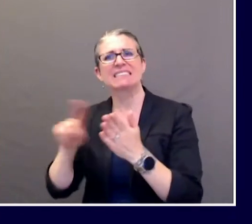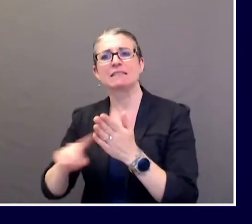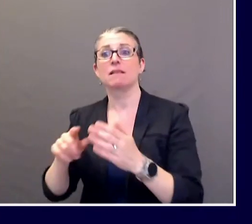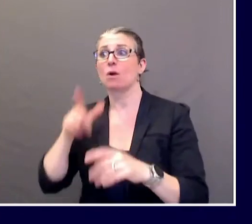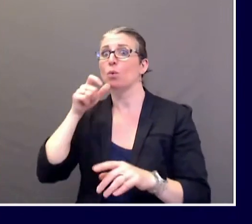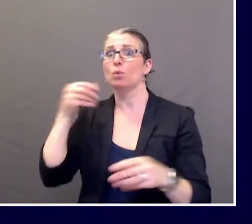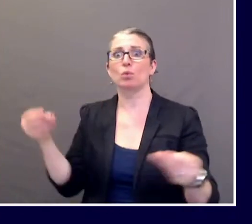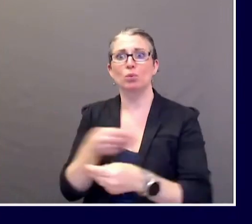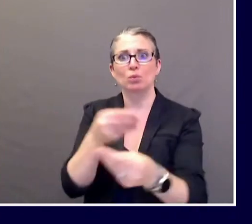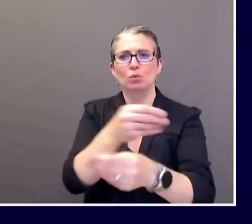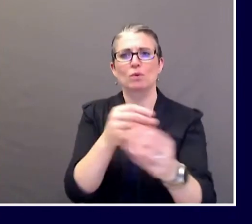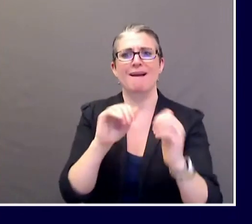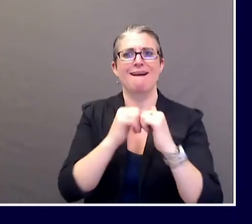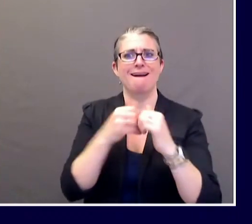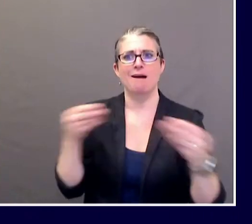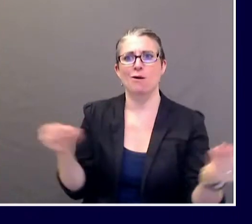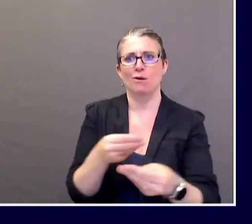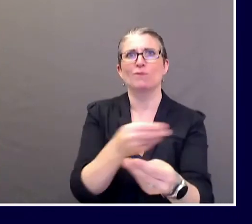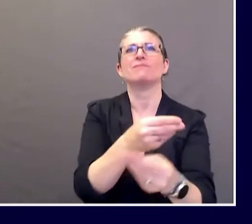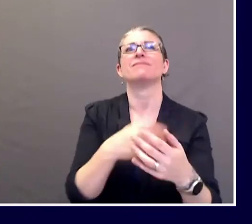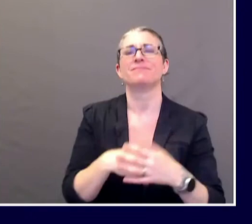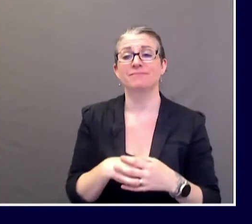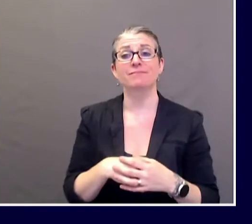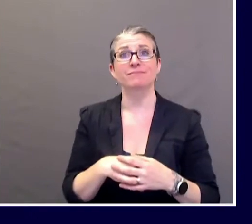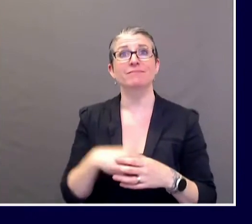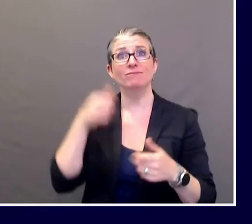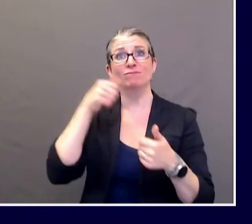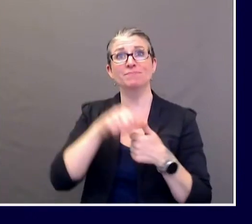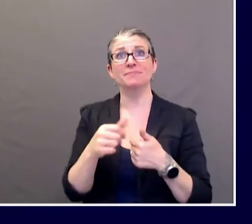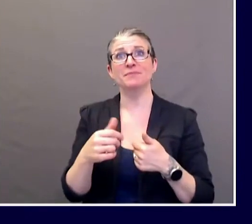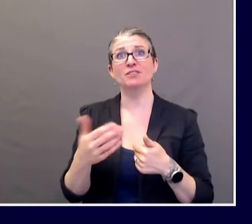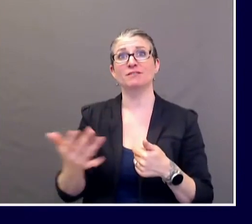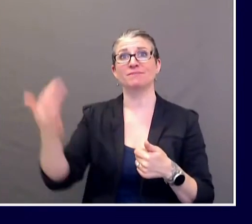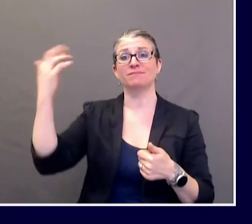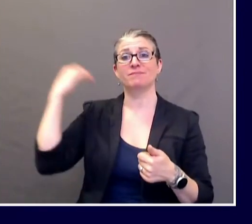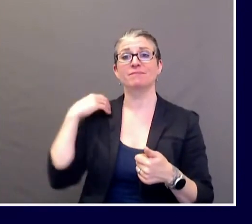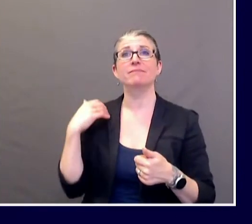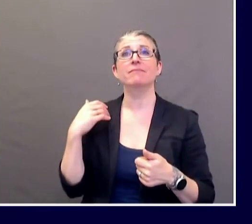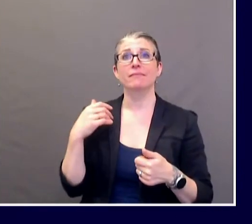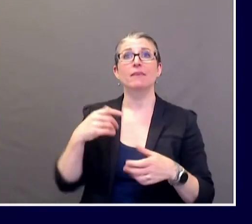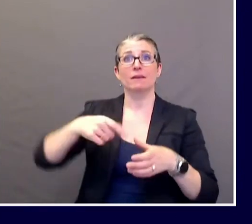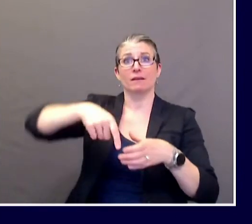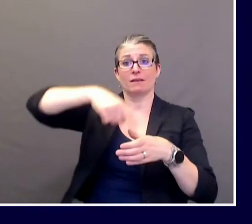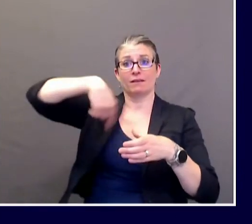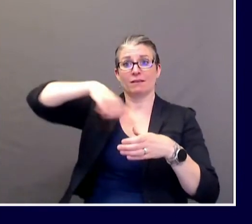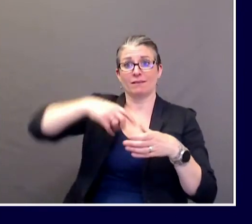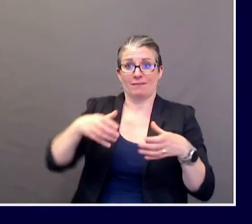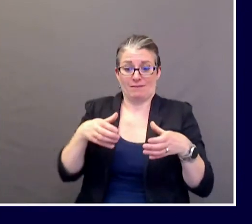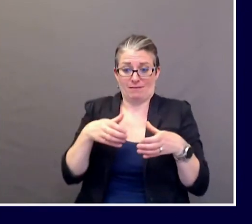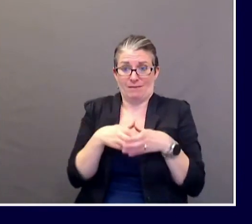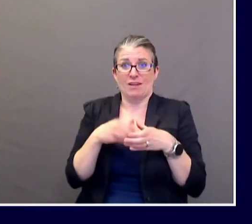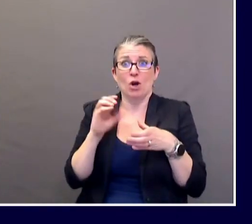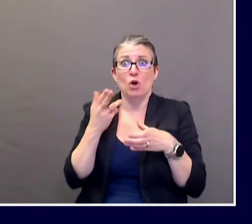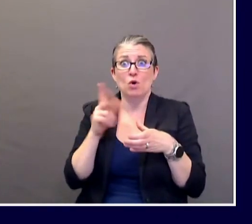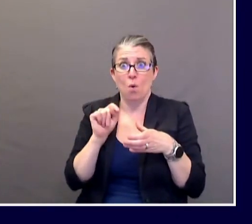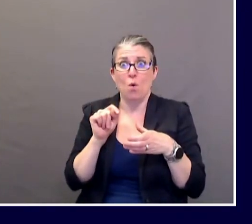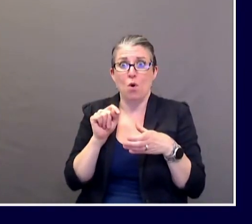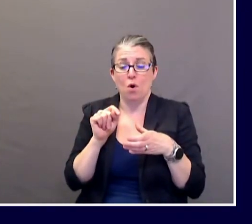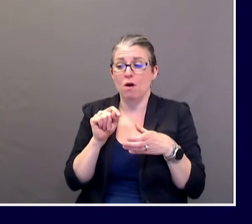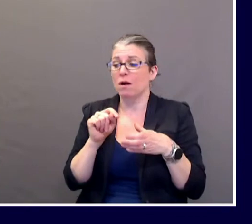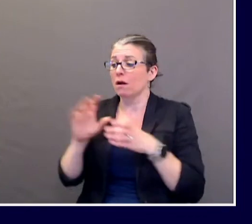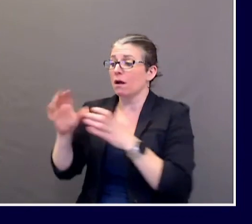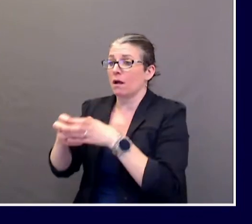in cohorts so they're not spreading the virus around to uninfected people, checking in to make sure protocols around